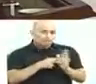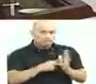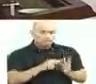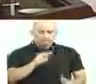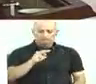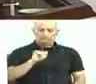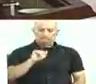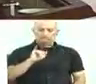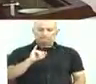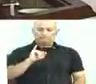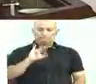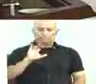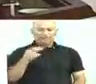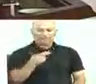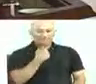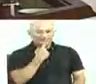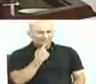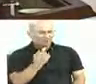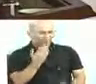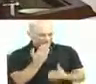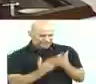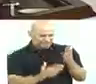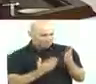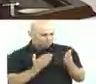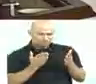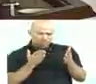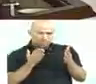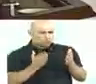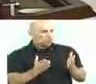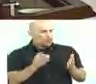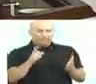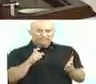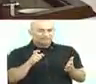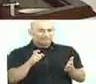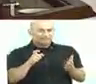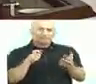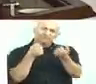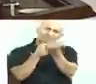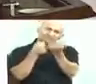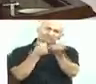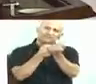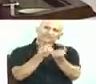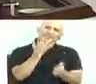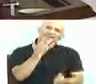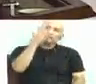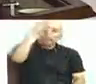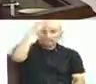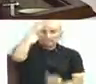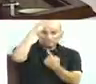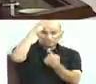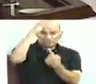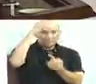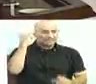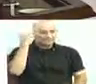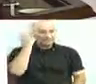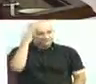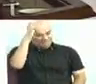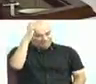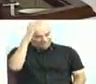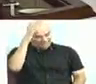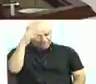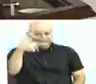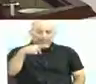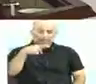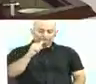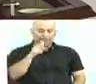Micah is telling us that some kind of way you got to favor your daddy. If that's your pappy, you got